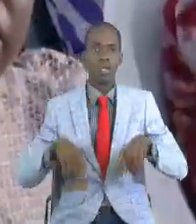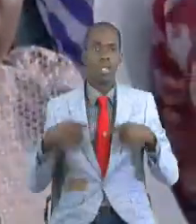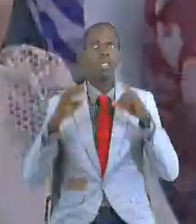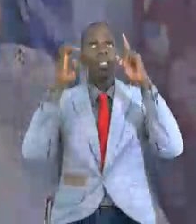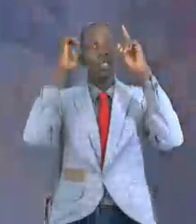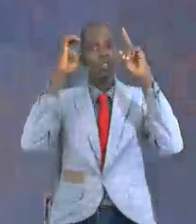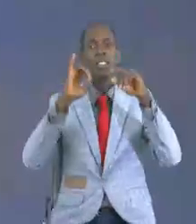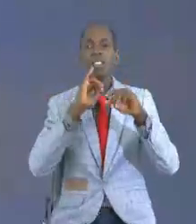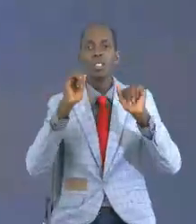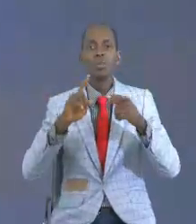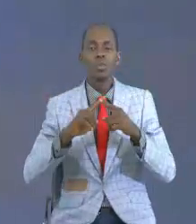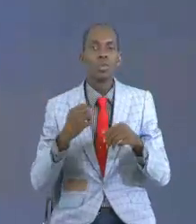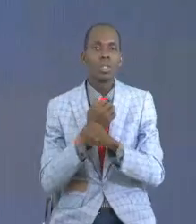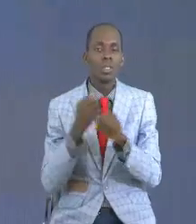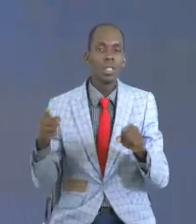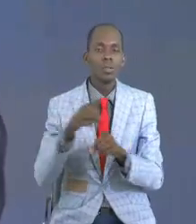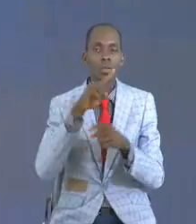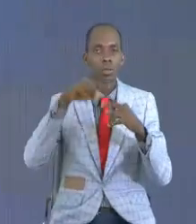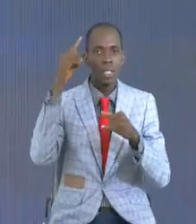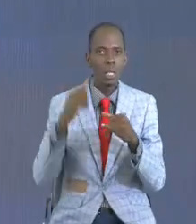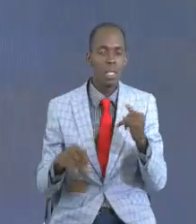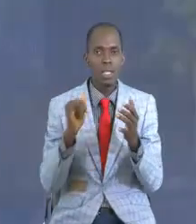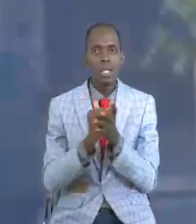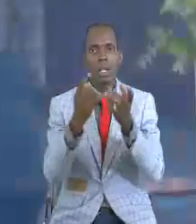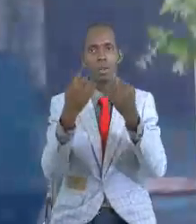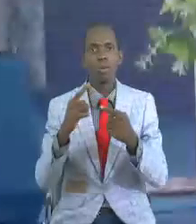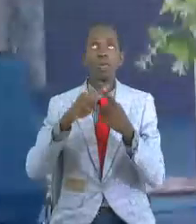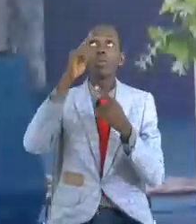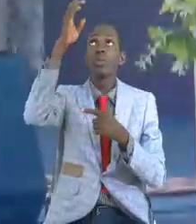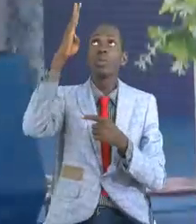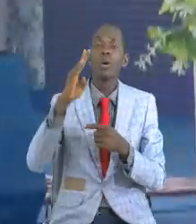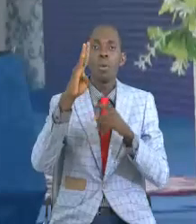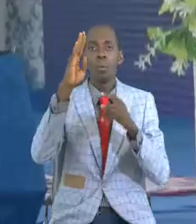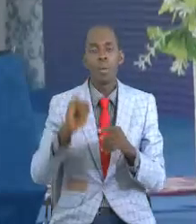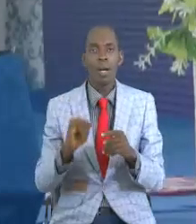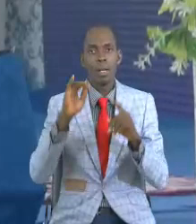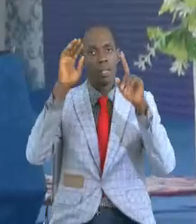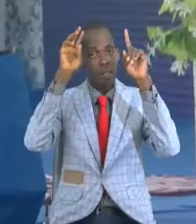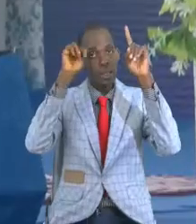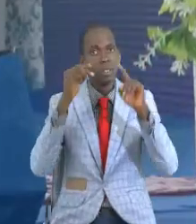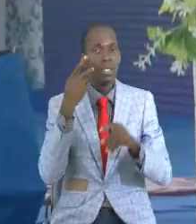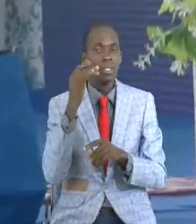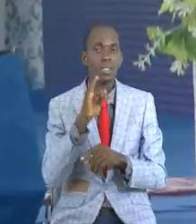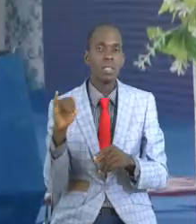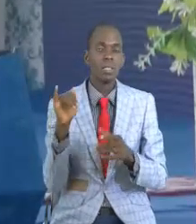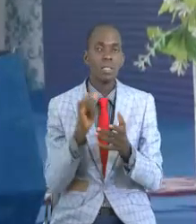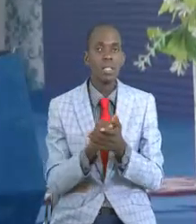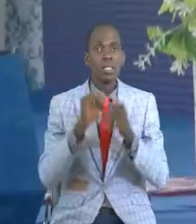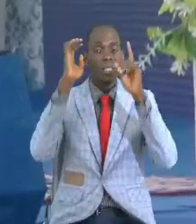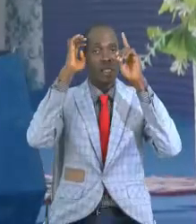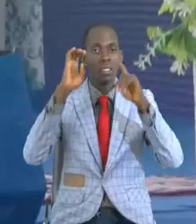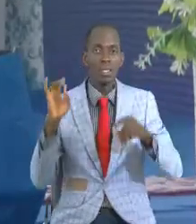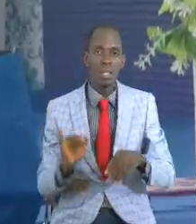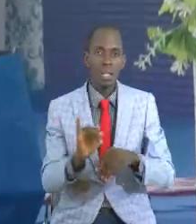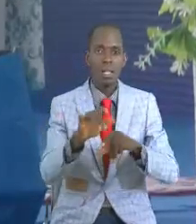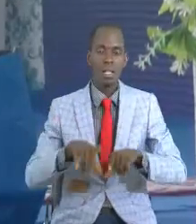the uttermost that come to God by him. Seeing he ever liveth